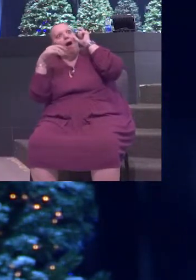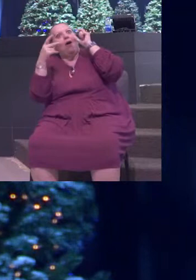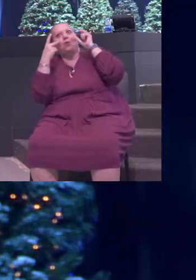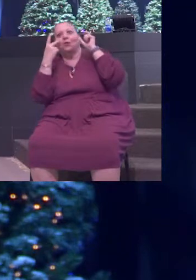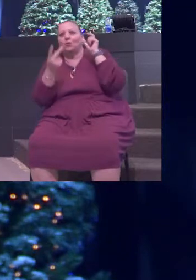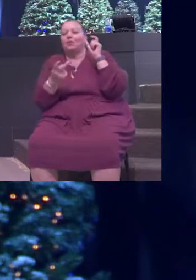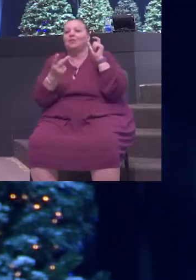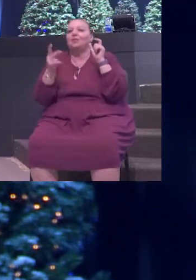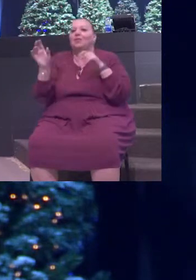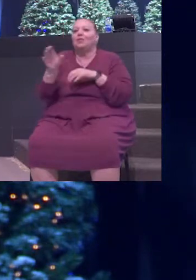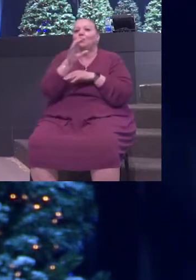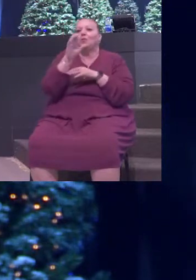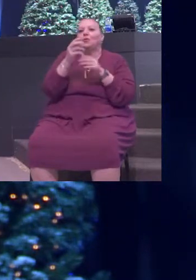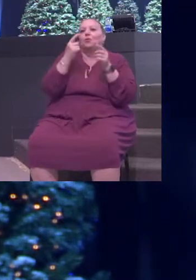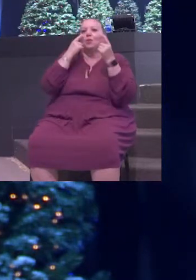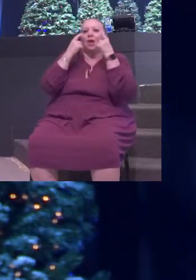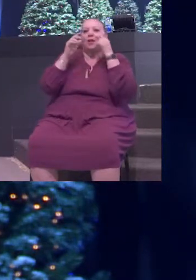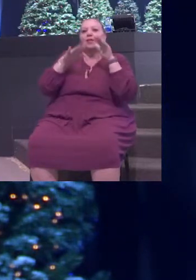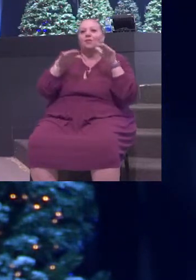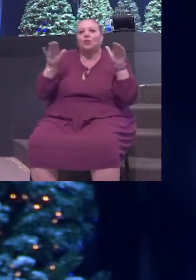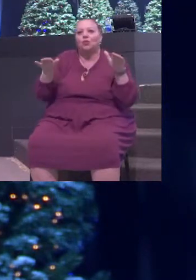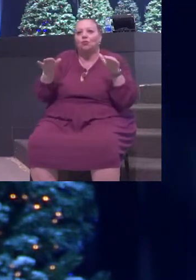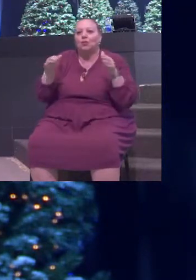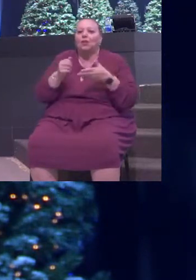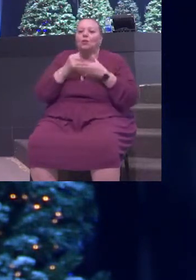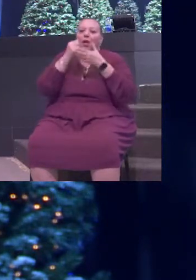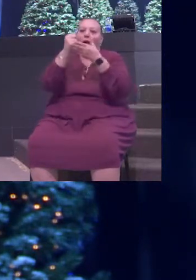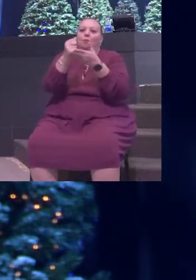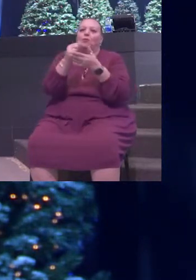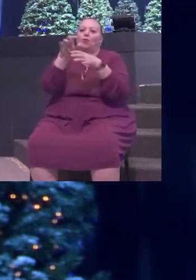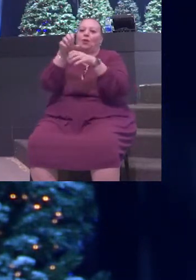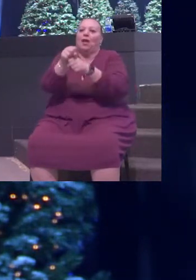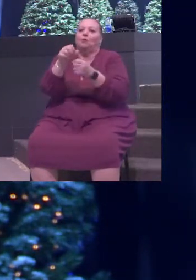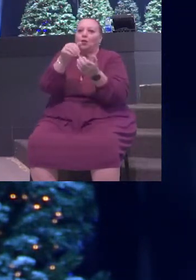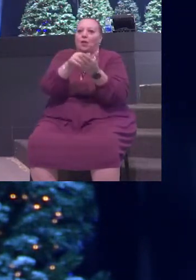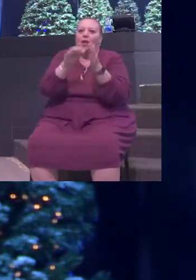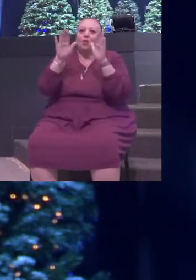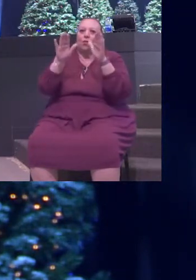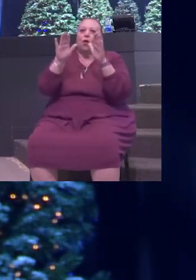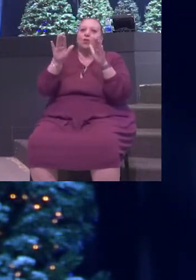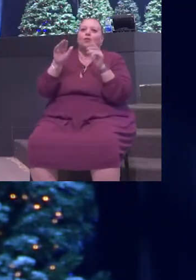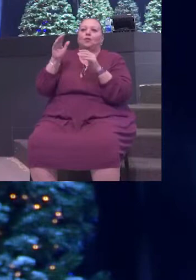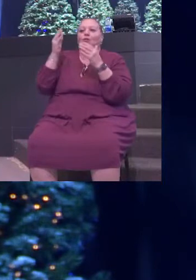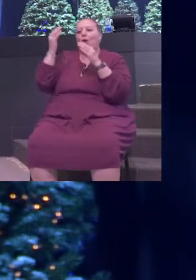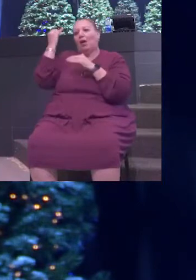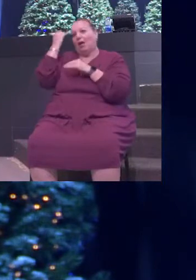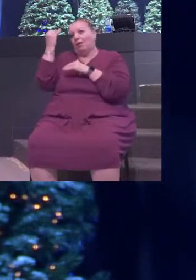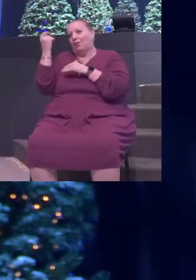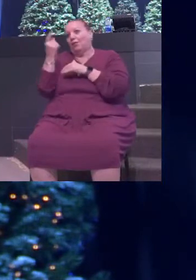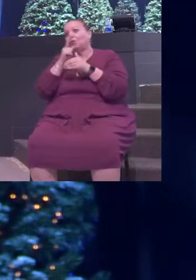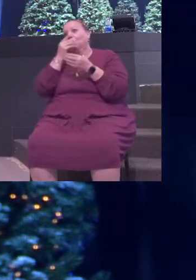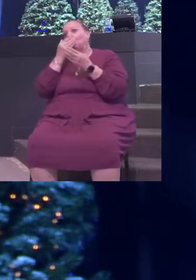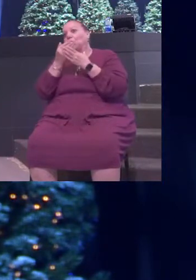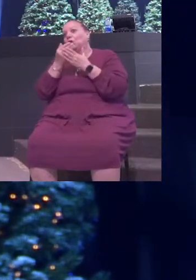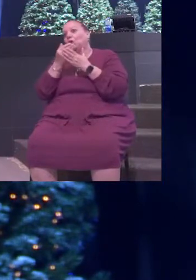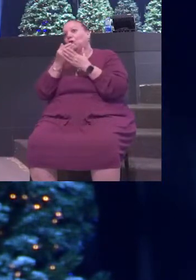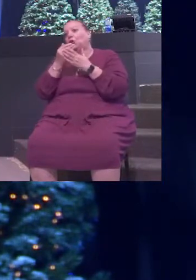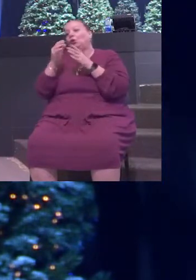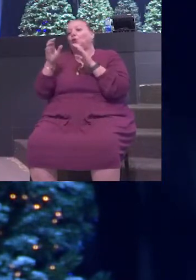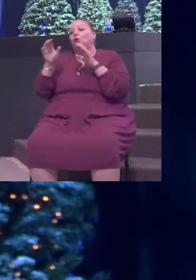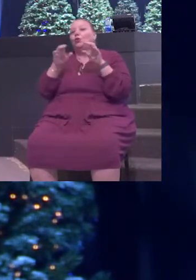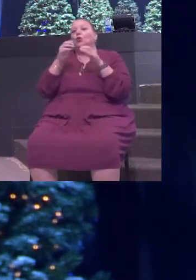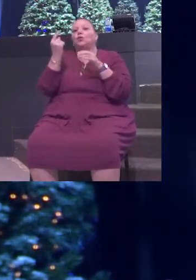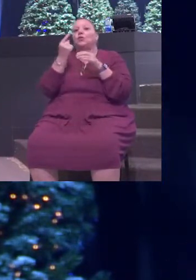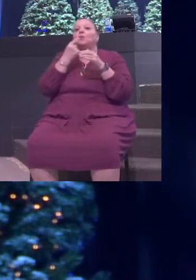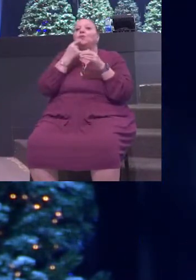see Christmas through the eyes of children, it'll help you to recapture the wonder. It's a great idea, something really good to do. Someone said that what they